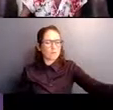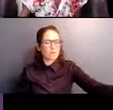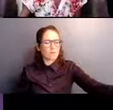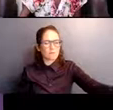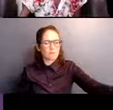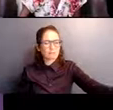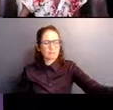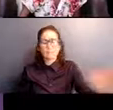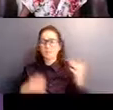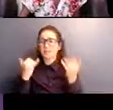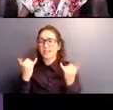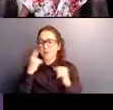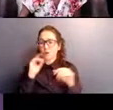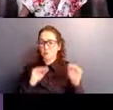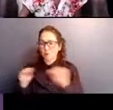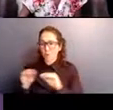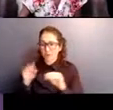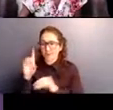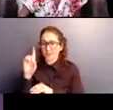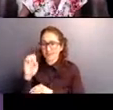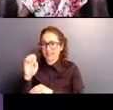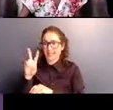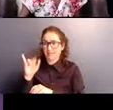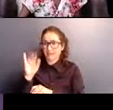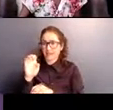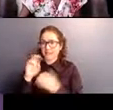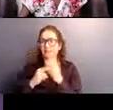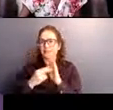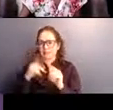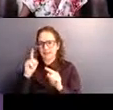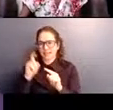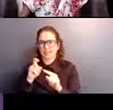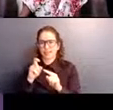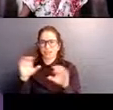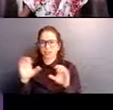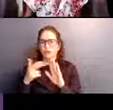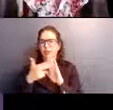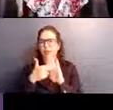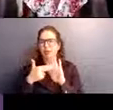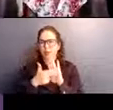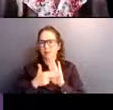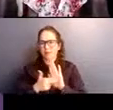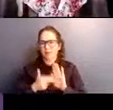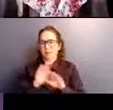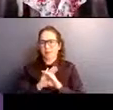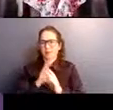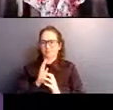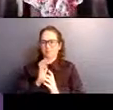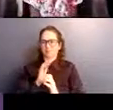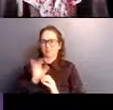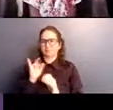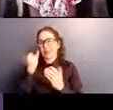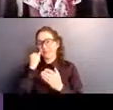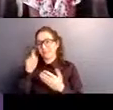that's when I need to go to labeling an instrument. So if that's needed,